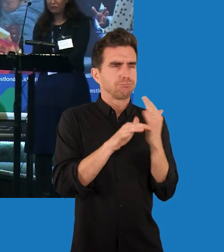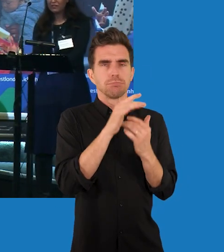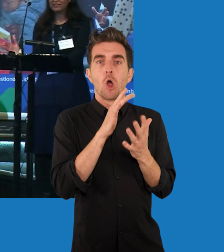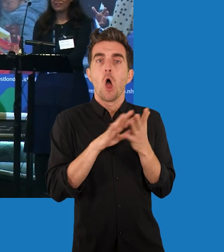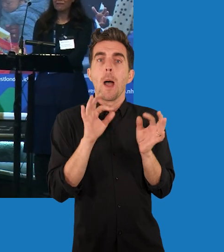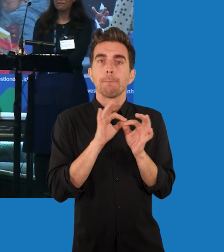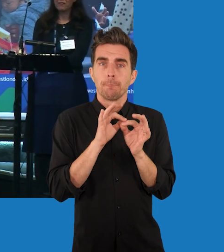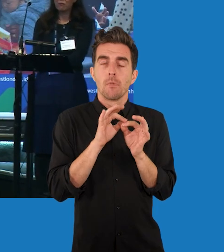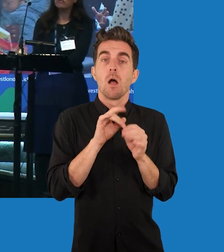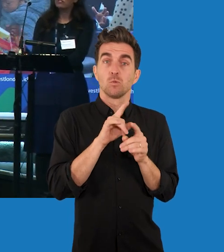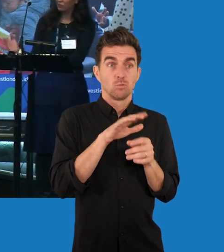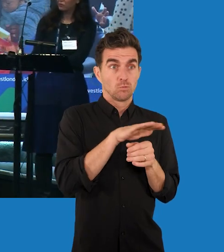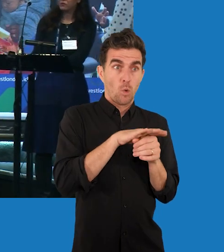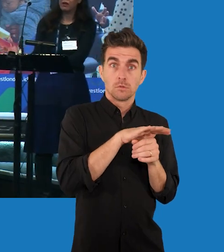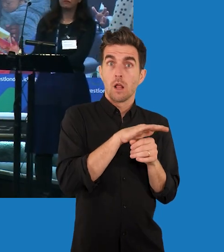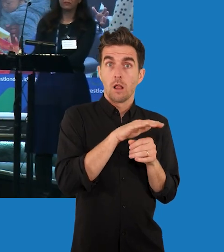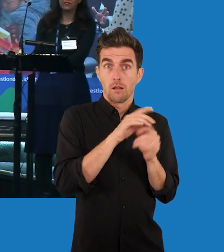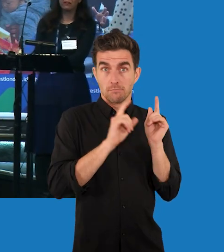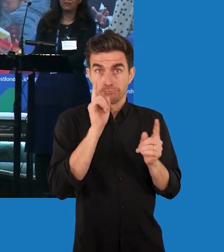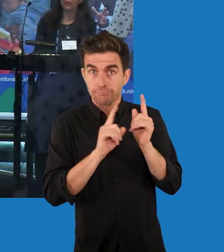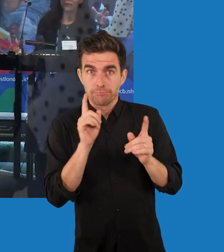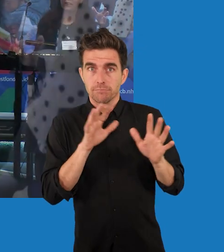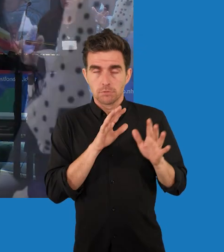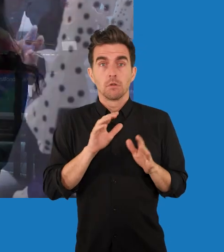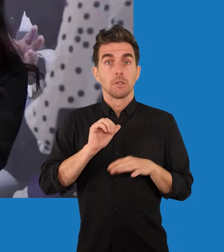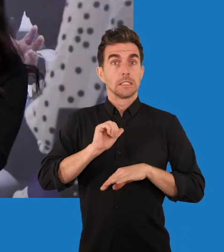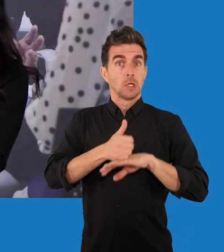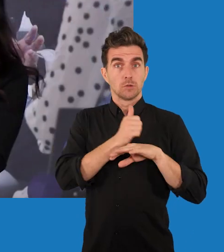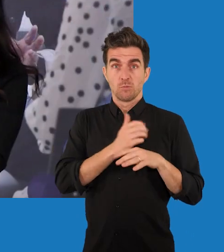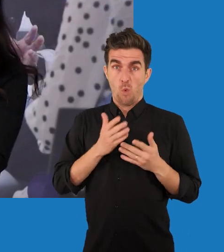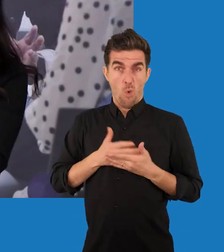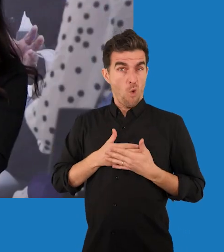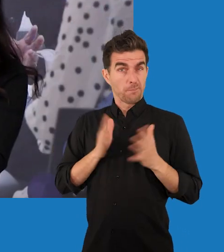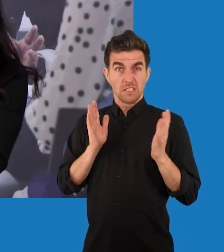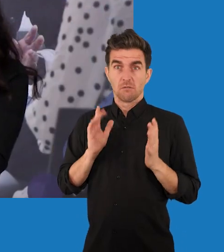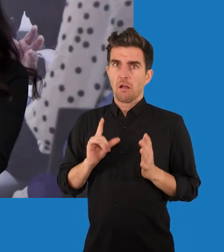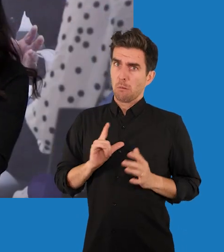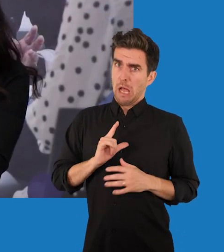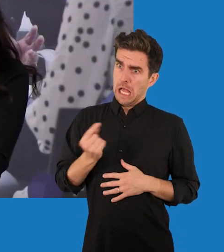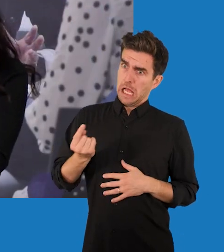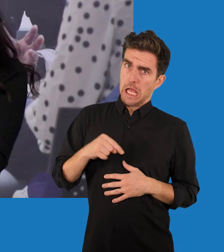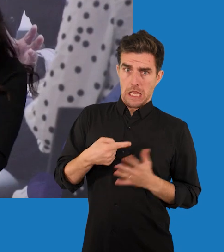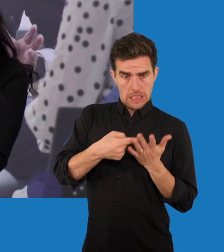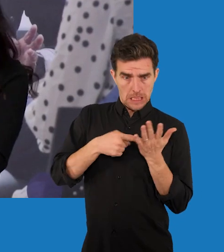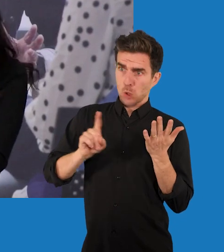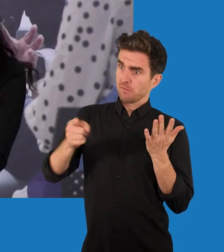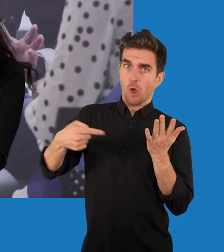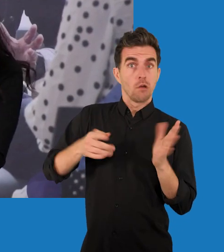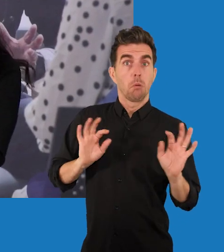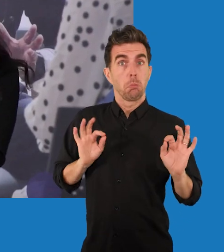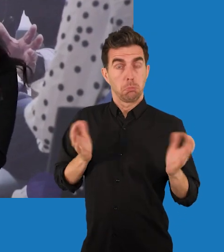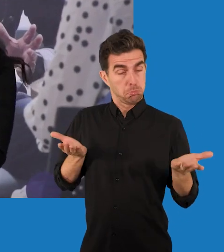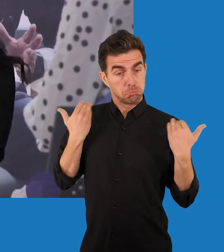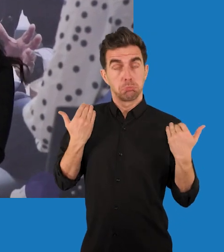hub that one of the social prescribers in the local area had set up. and it was open to all. There was no criteria